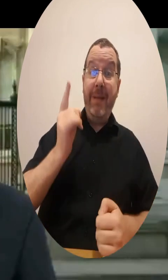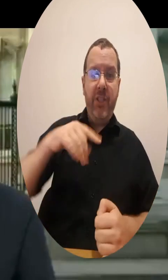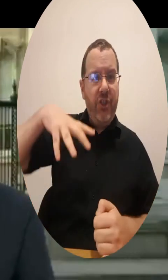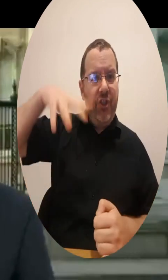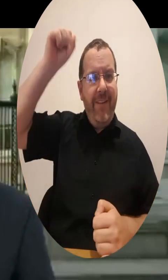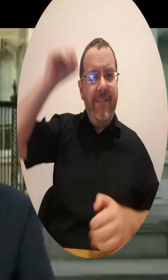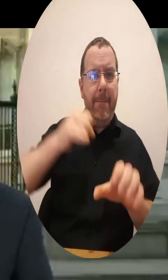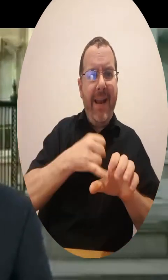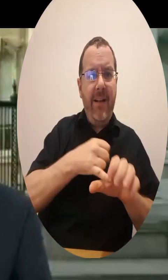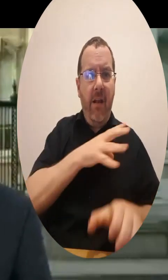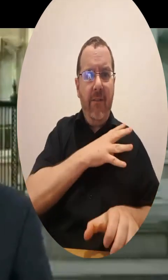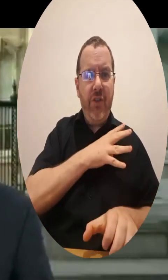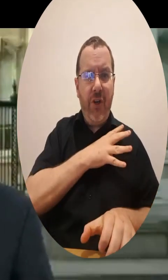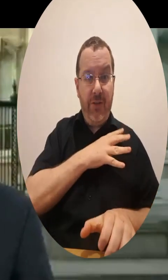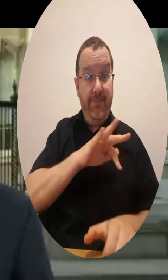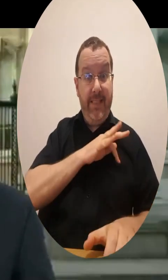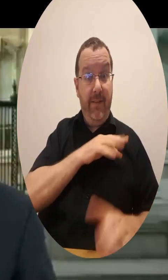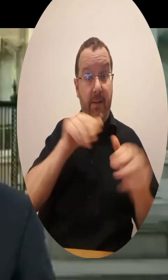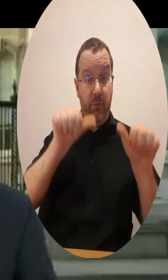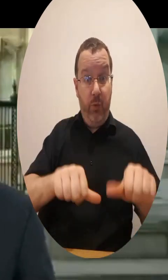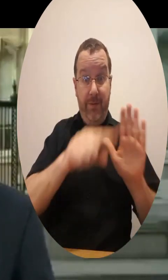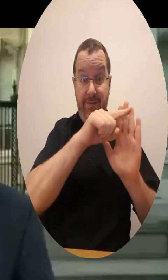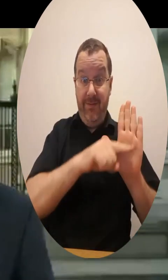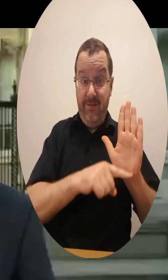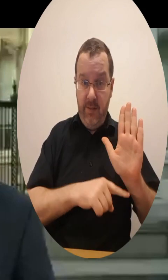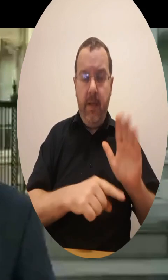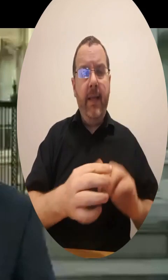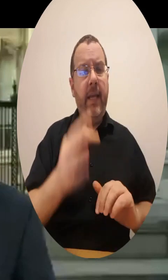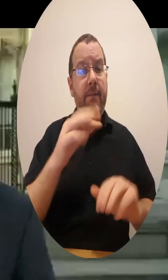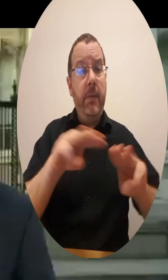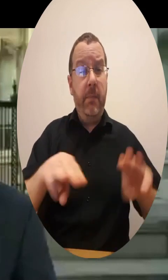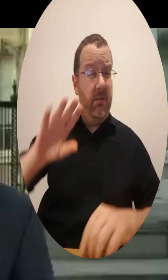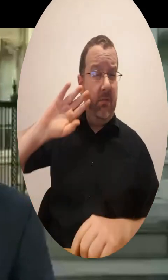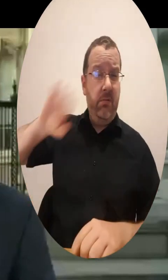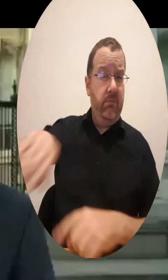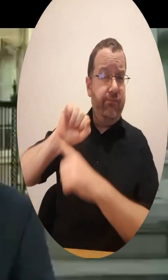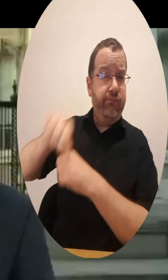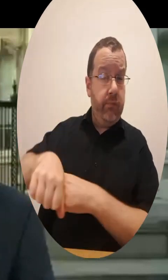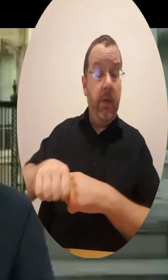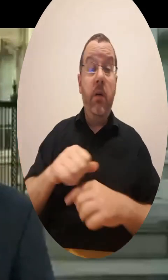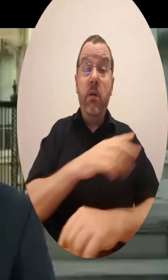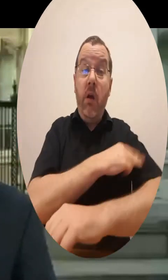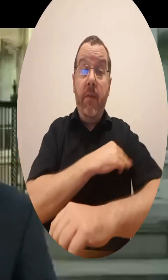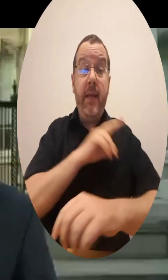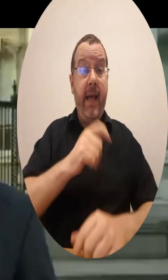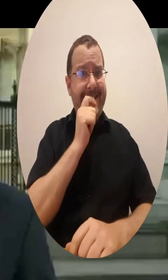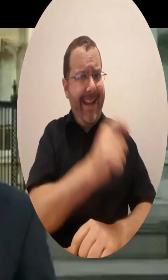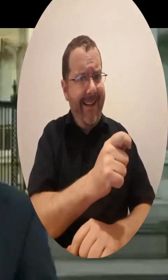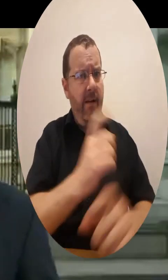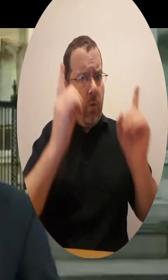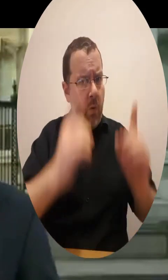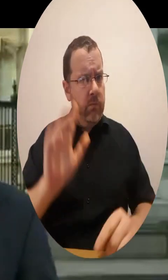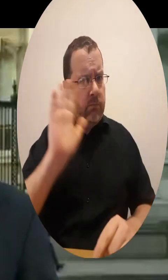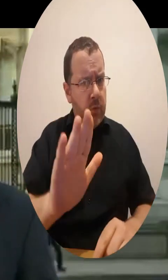Medical Officer. And in the case of non-compliance, they're able to order people to desist, and if not,